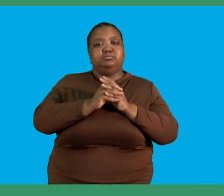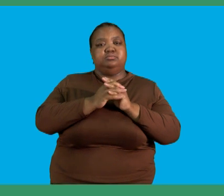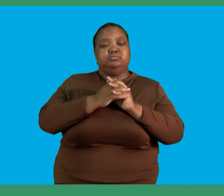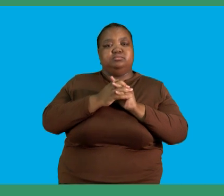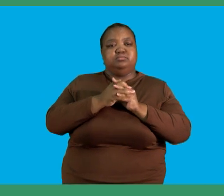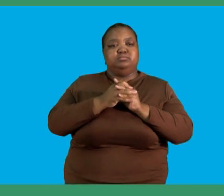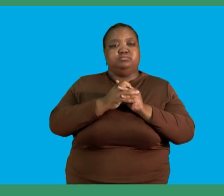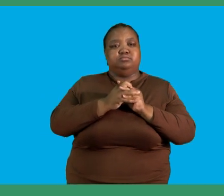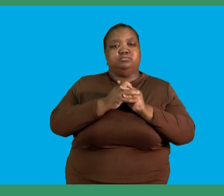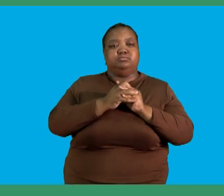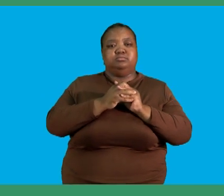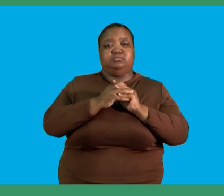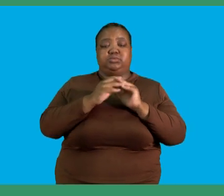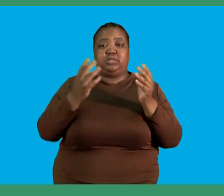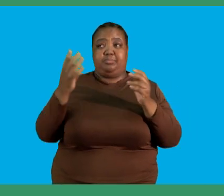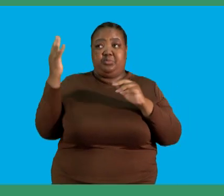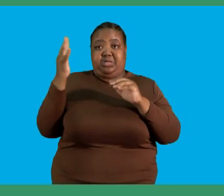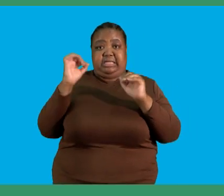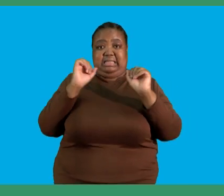at the